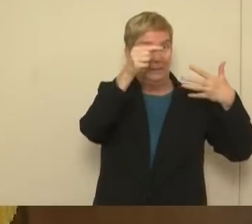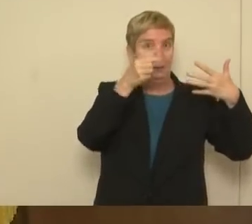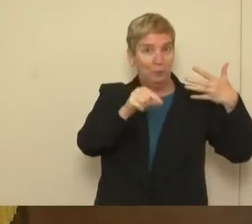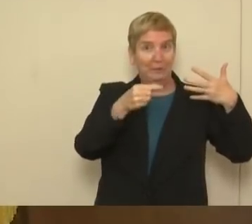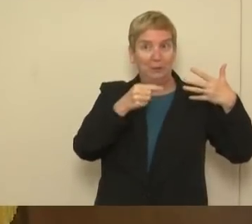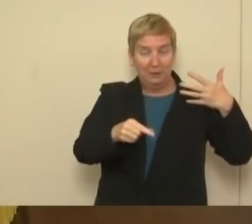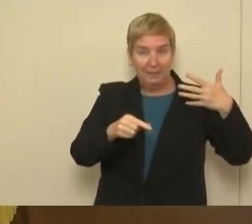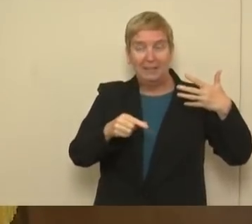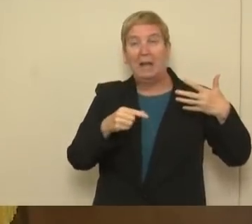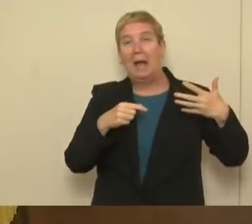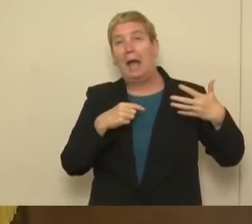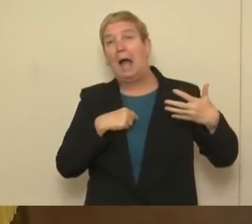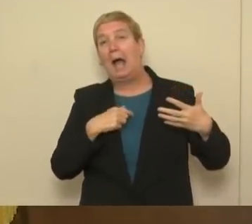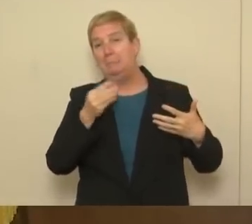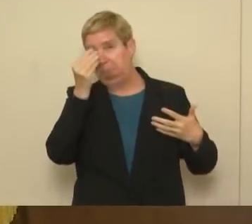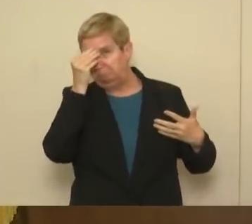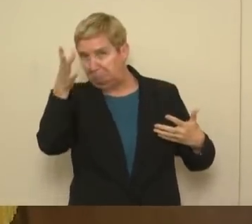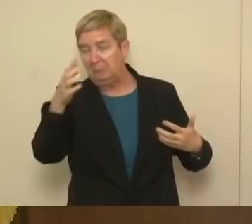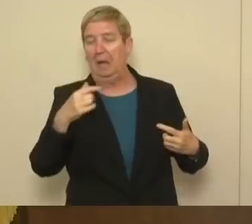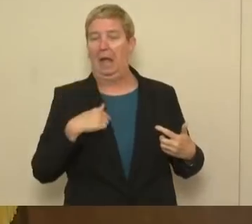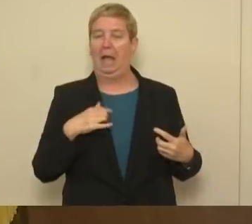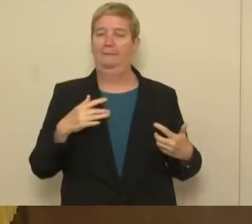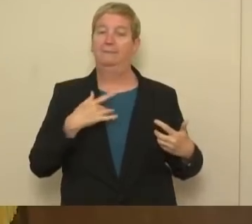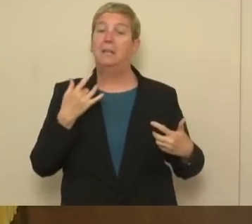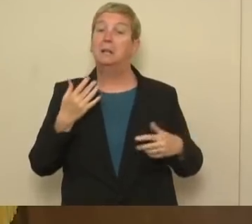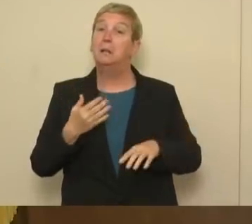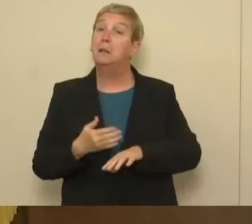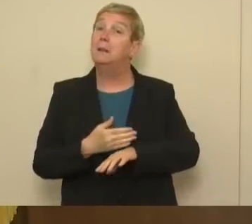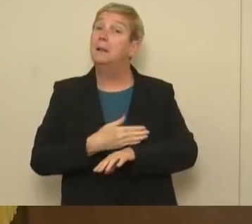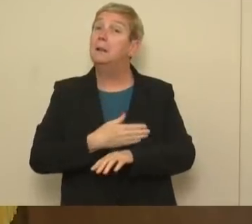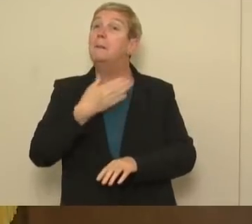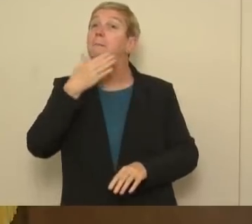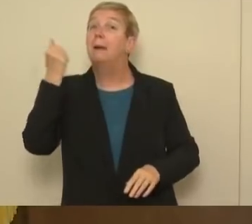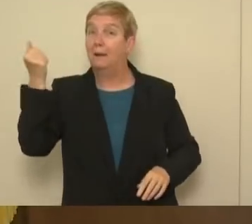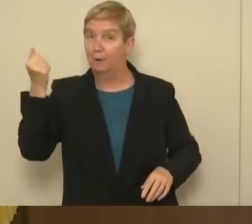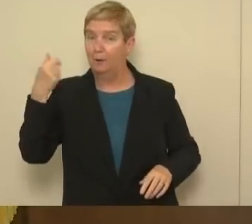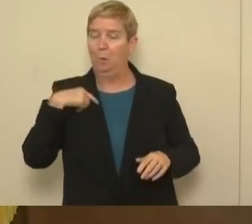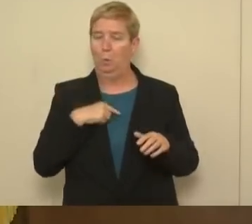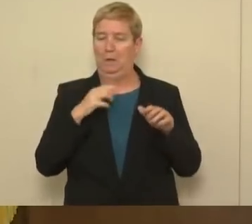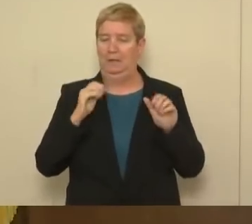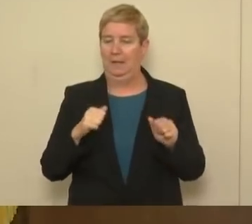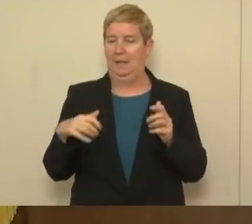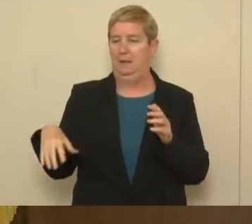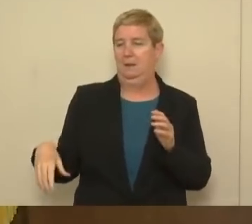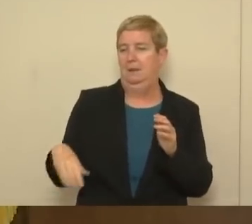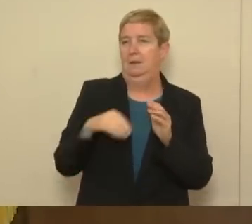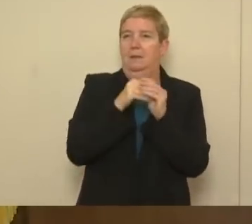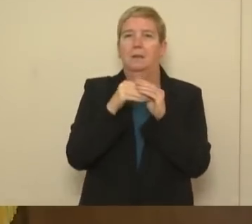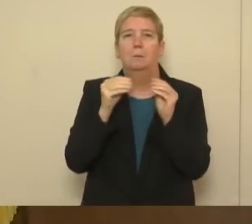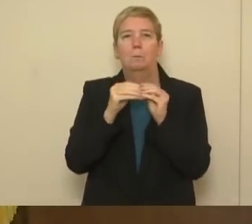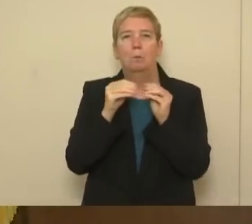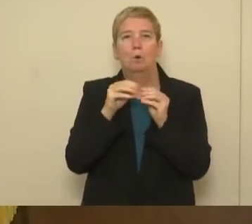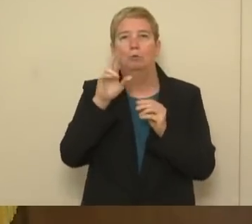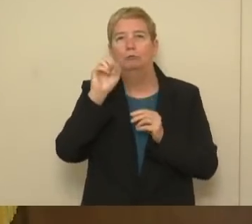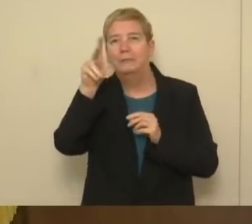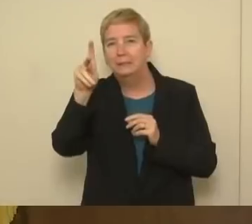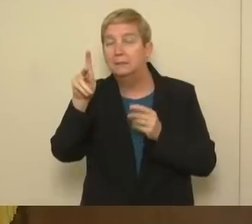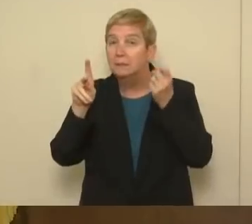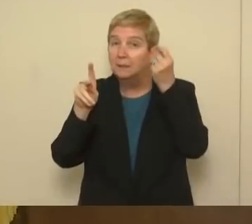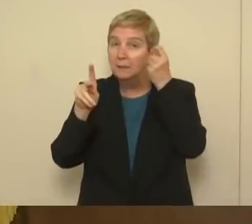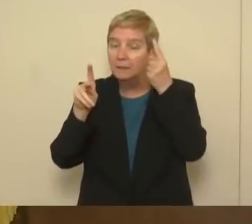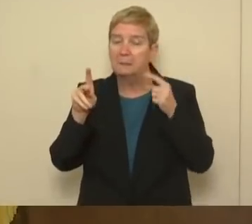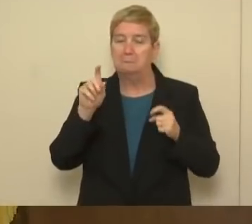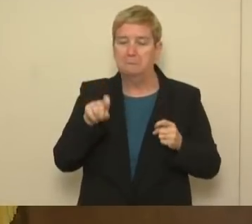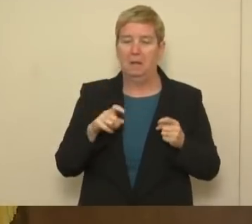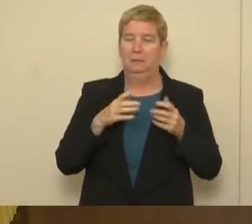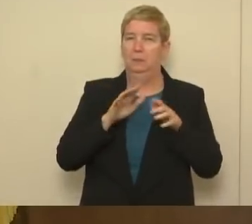guarantee you I'm feeling much better about our ability to introduce risk. It has to be really slow.